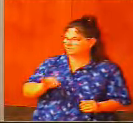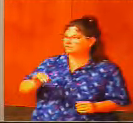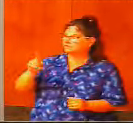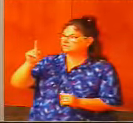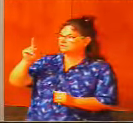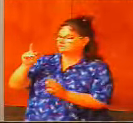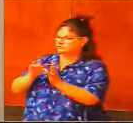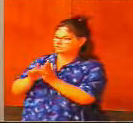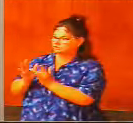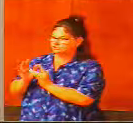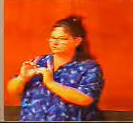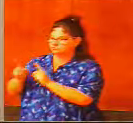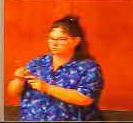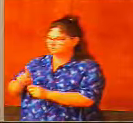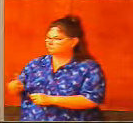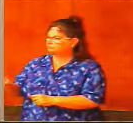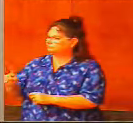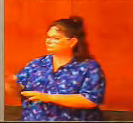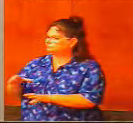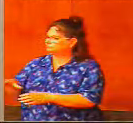about doing good.